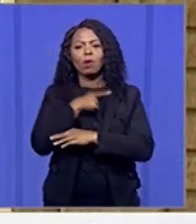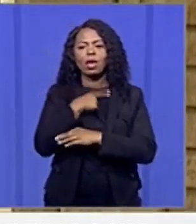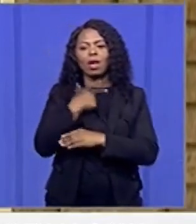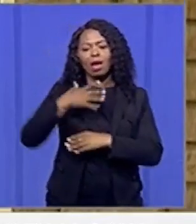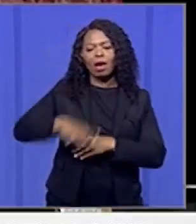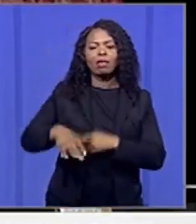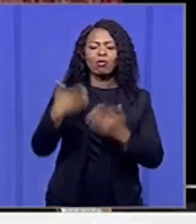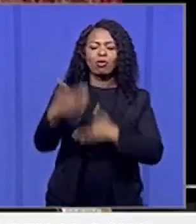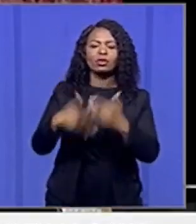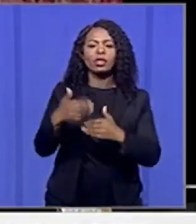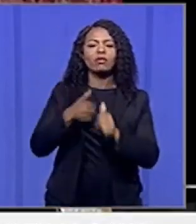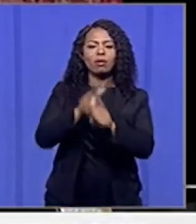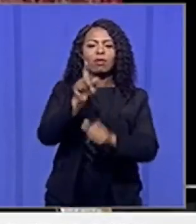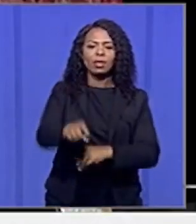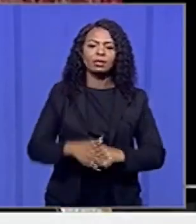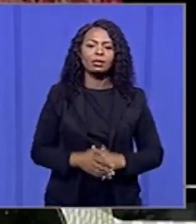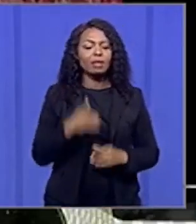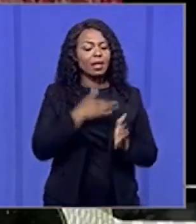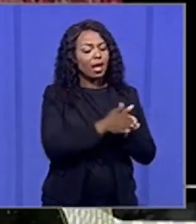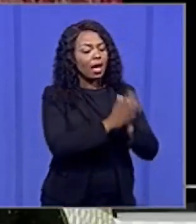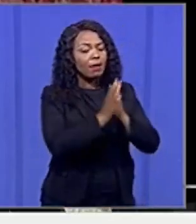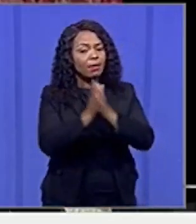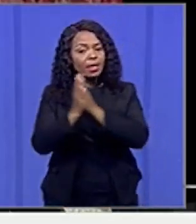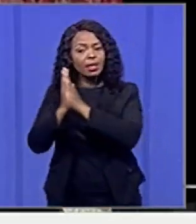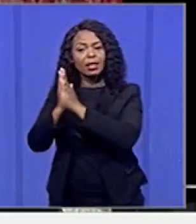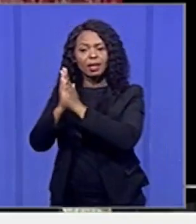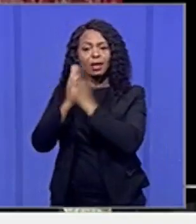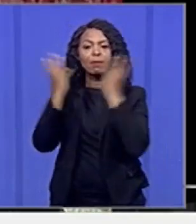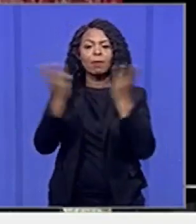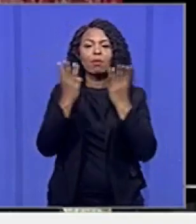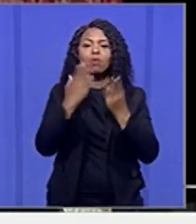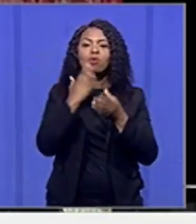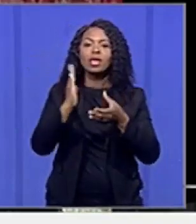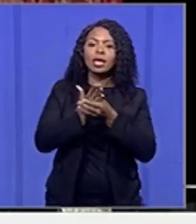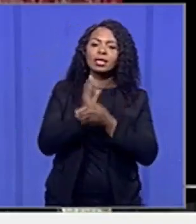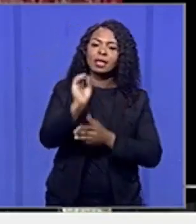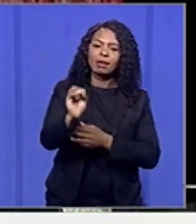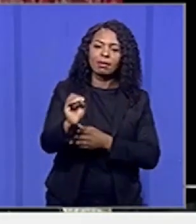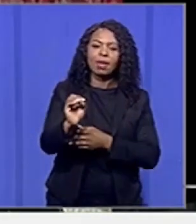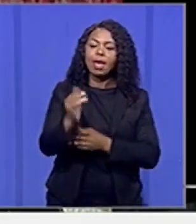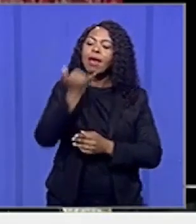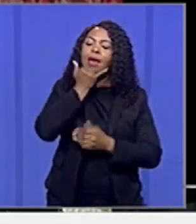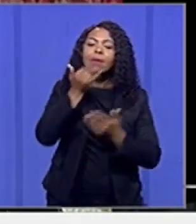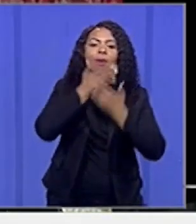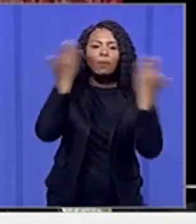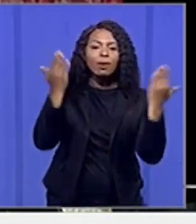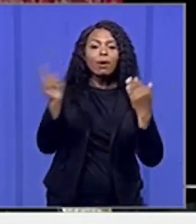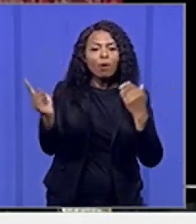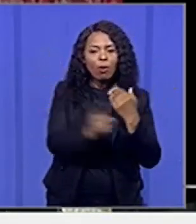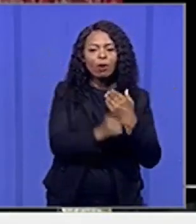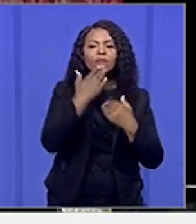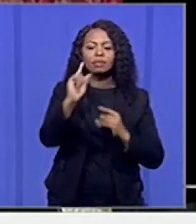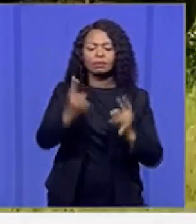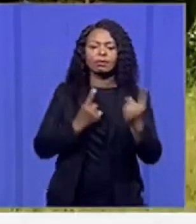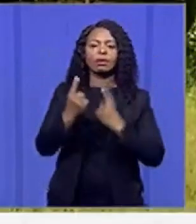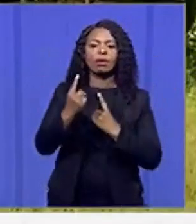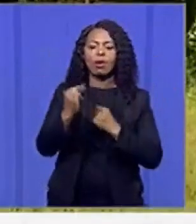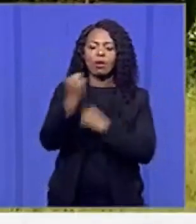di itšego. I'm appealing to those ones that have cases that are not happy for them to come forward to my